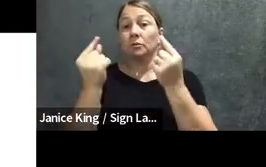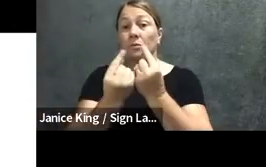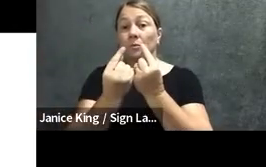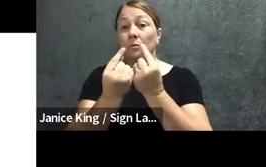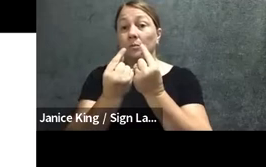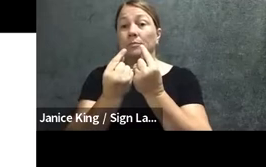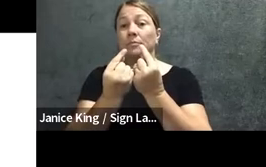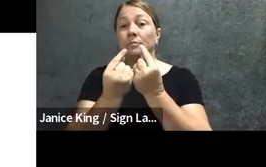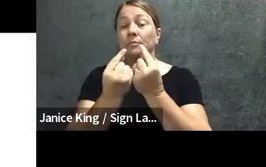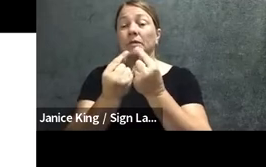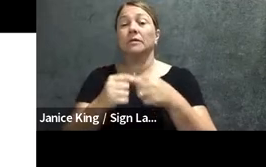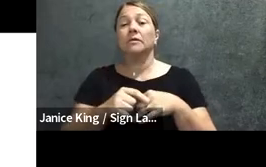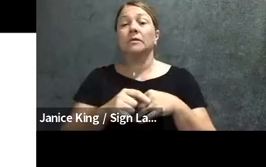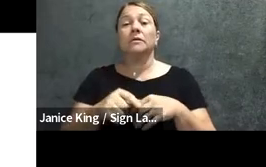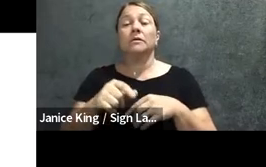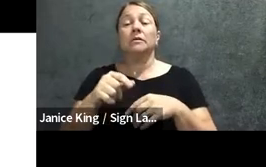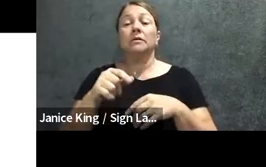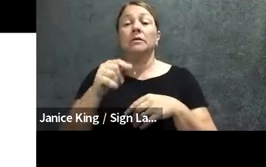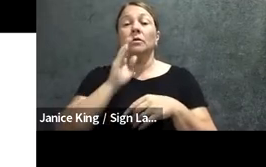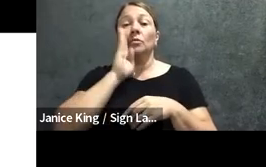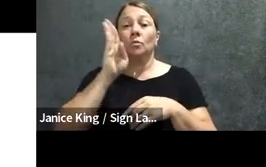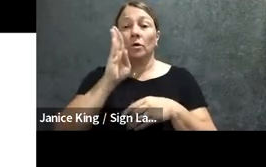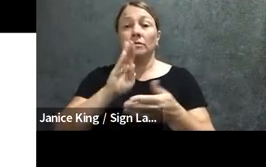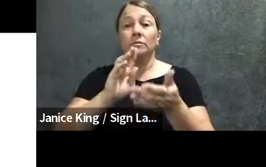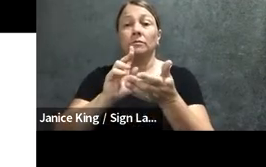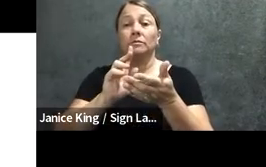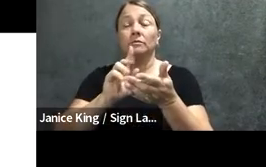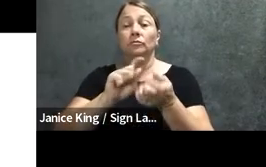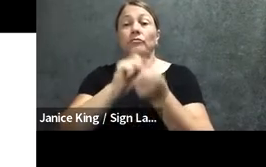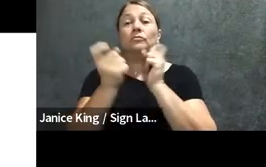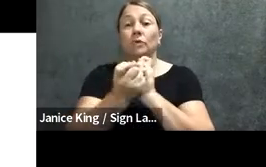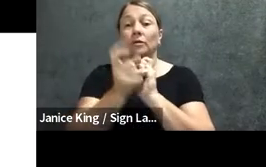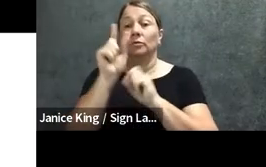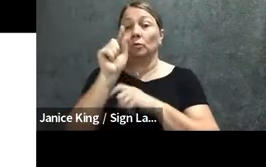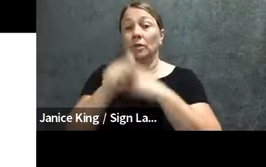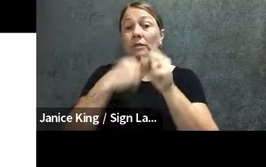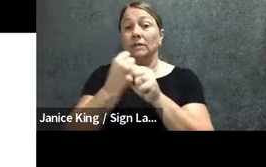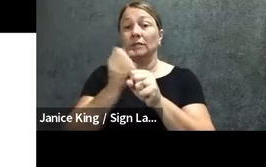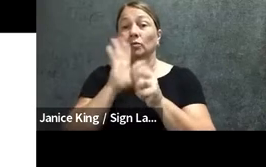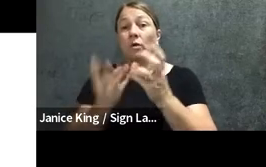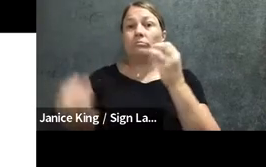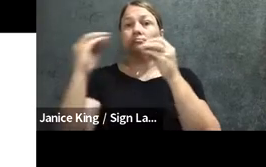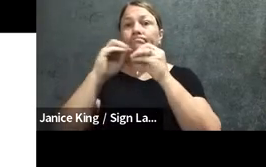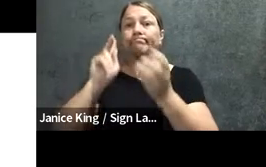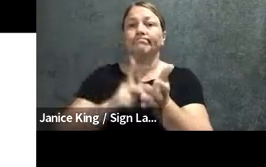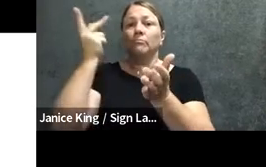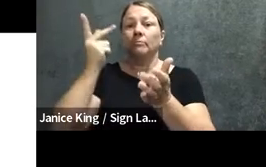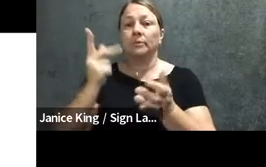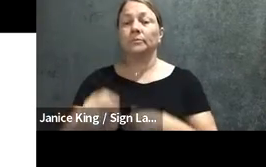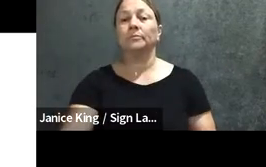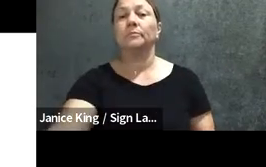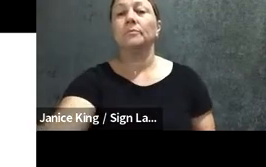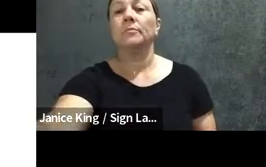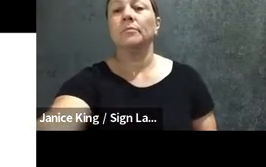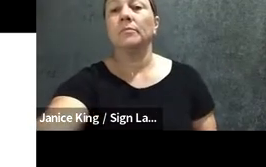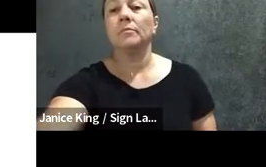population, this number is expected to double within the next 20 years. In addition to the 54 million Americans with disabilities,